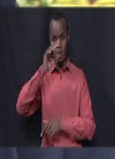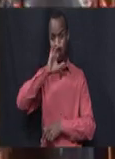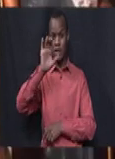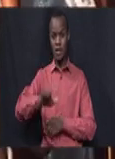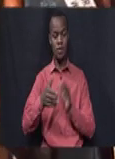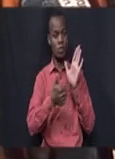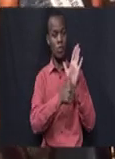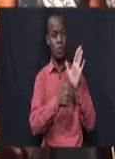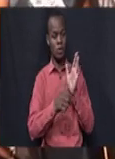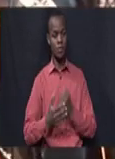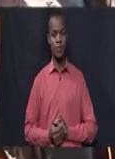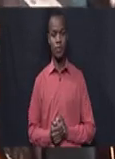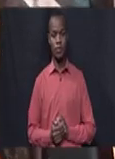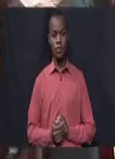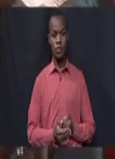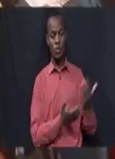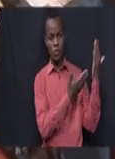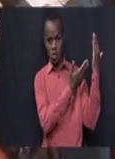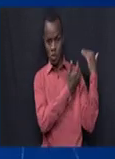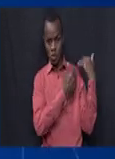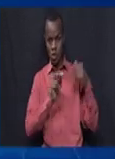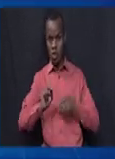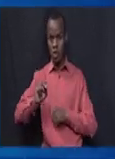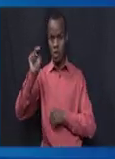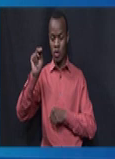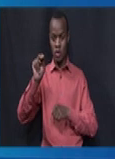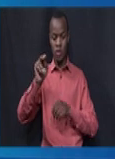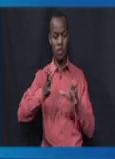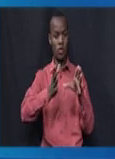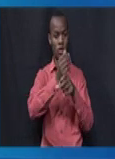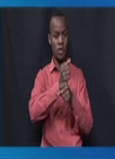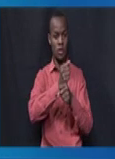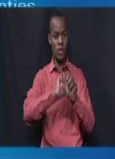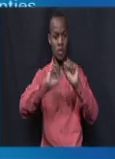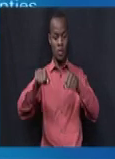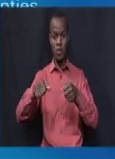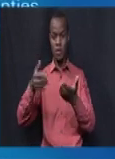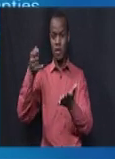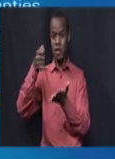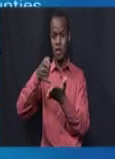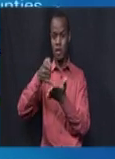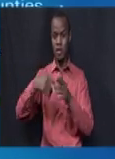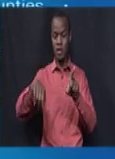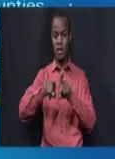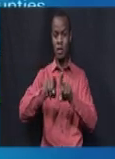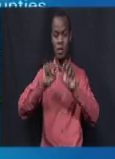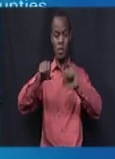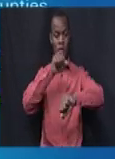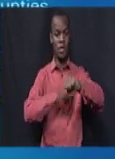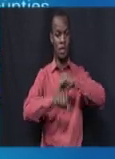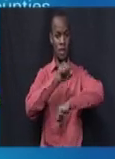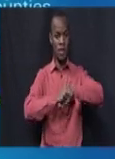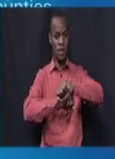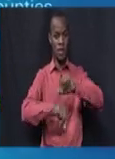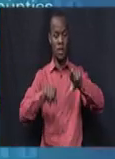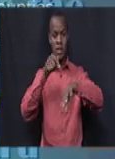you know. It is the hope of Northern Nomadic Disability Organization that with the involvement of key stakeholders in the activities, the